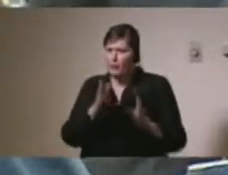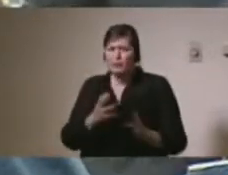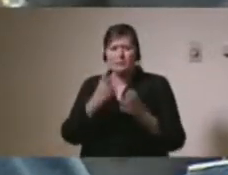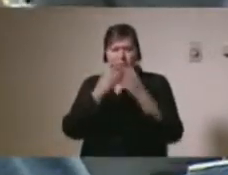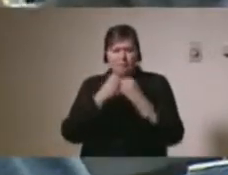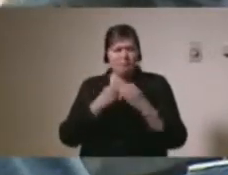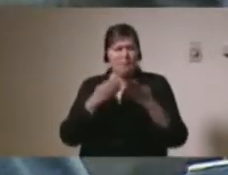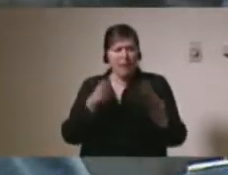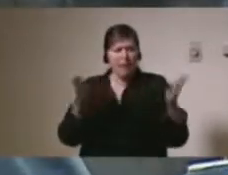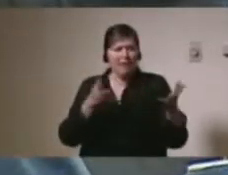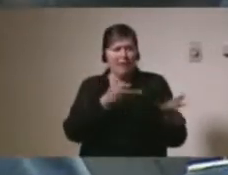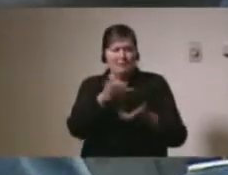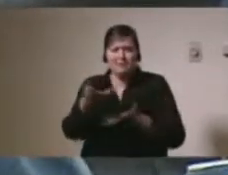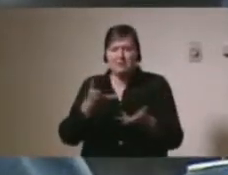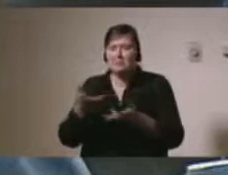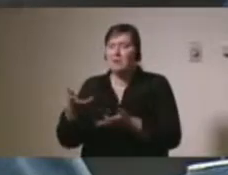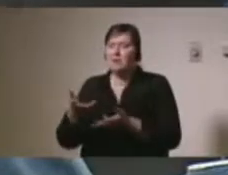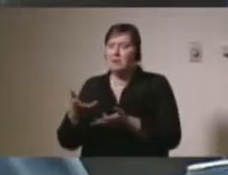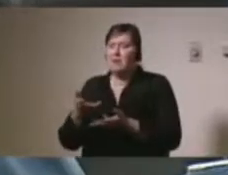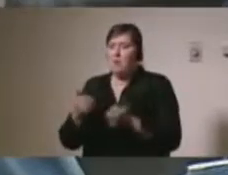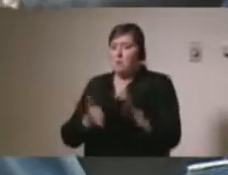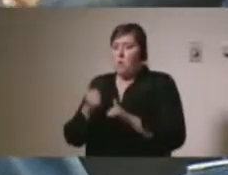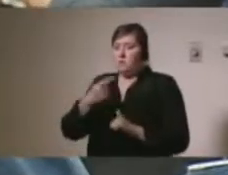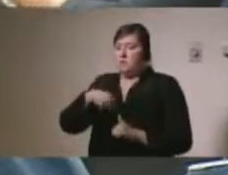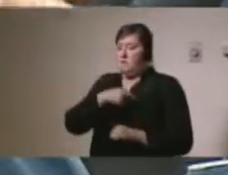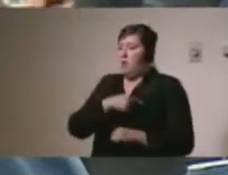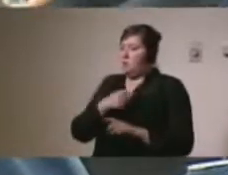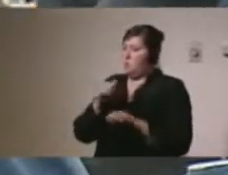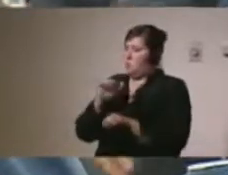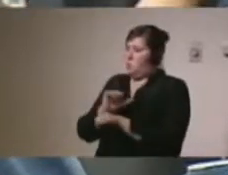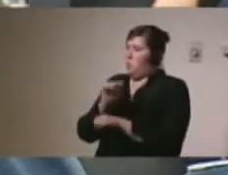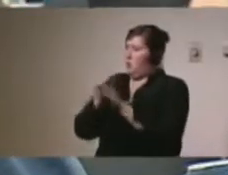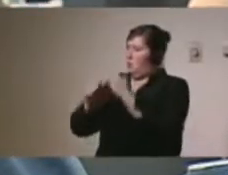mostly been public servants, and there is that contradiction